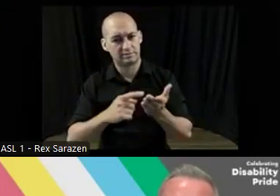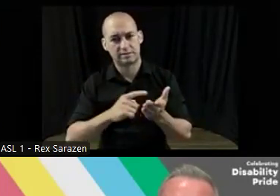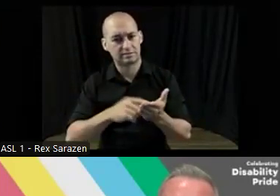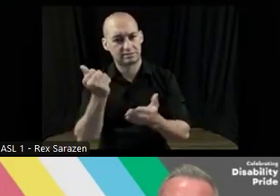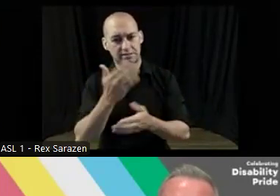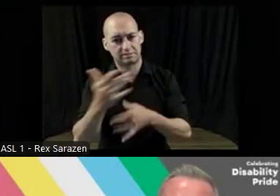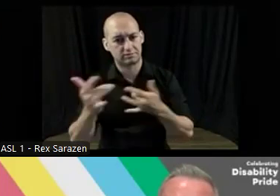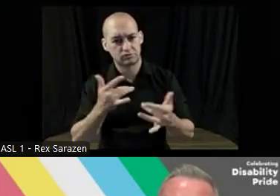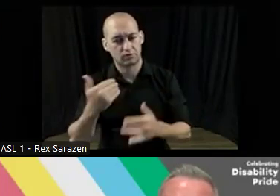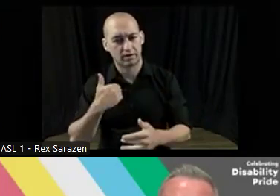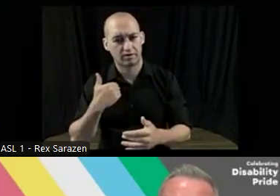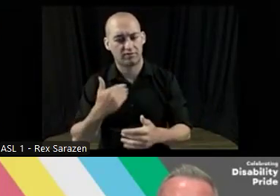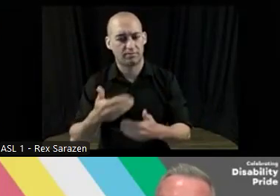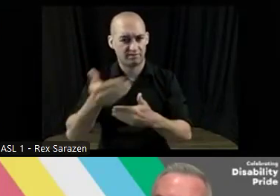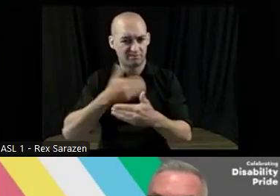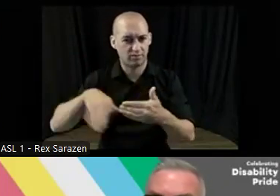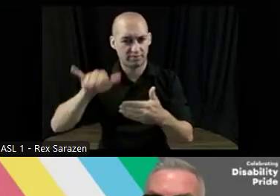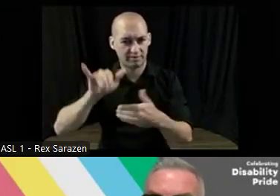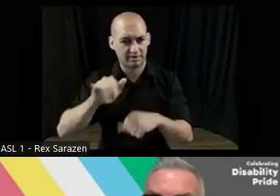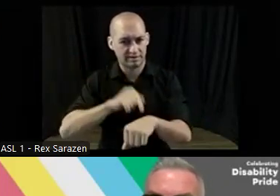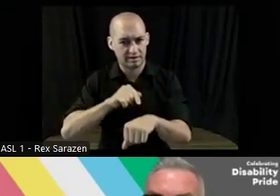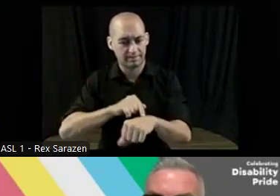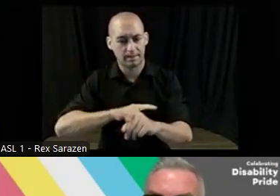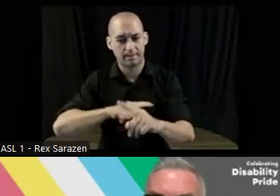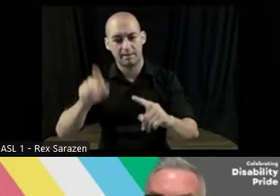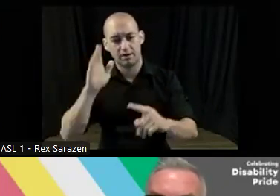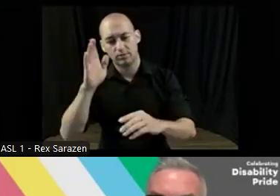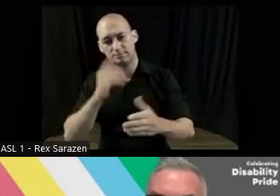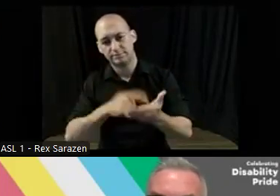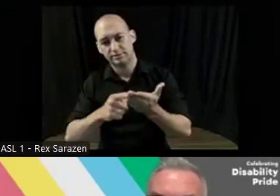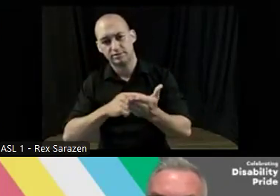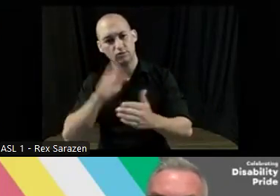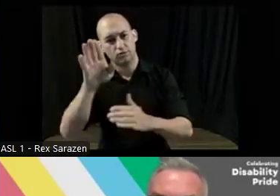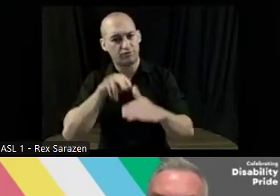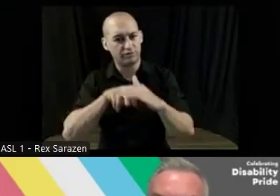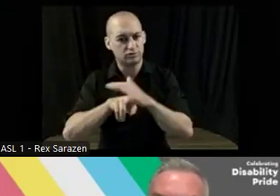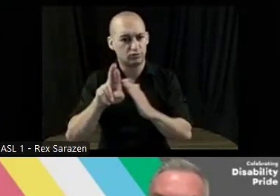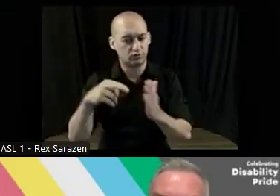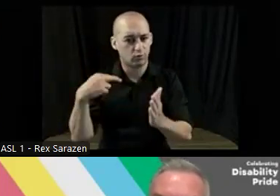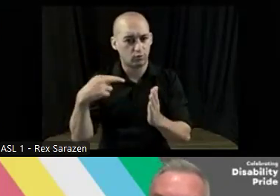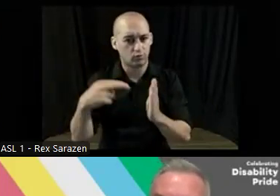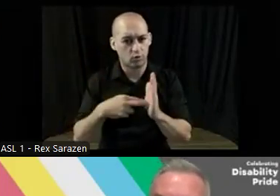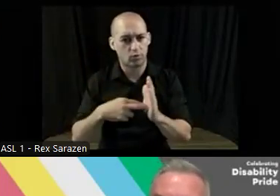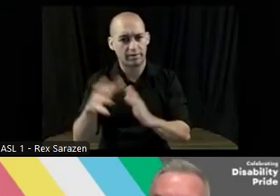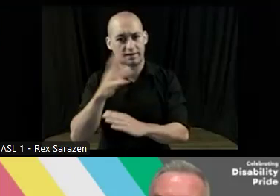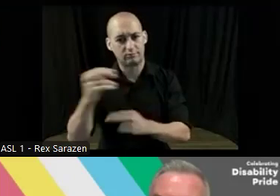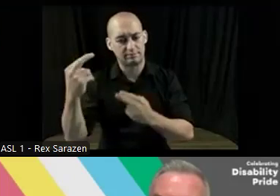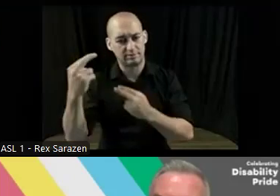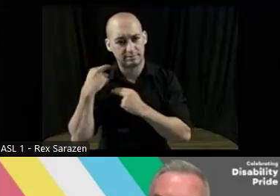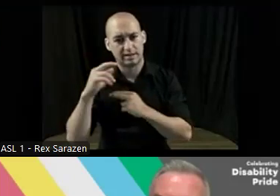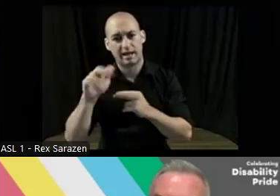able to describe a little bit more of your envisioned roles and responsibilities at the day as we get a little bit closer to the